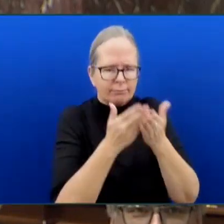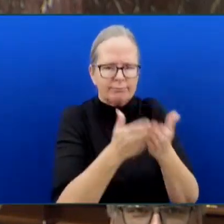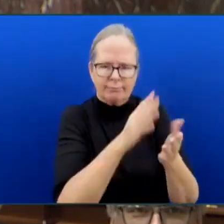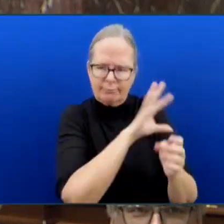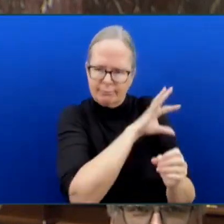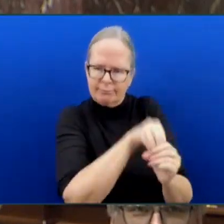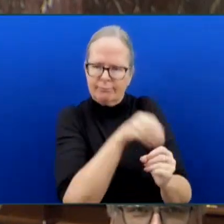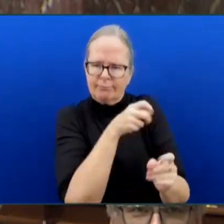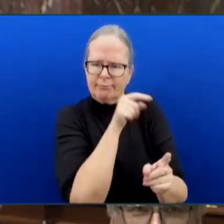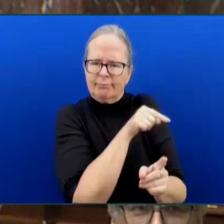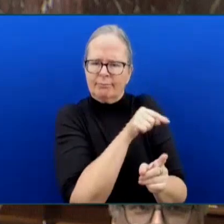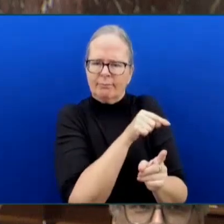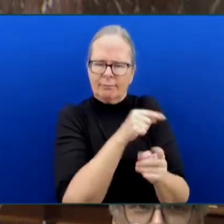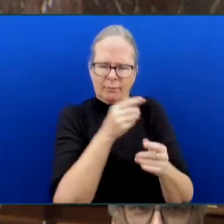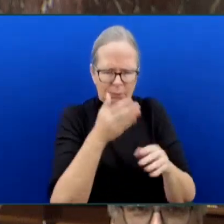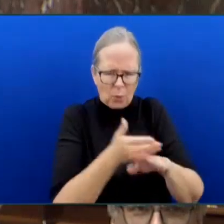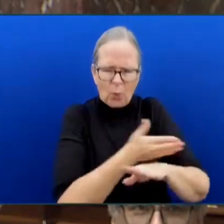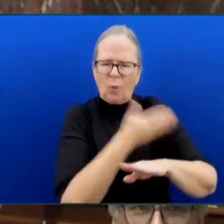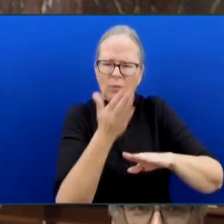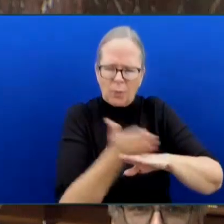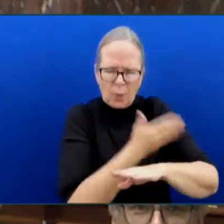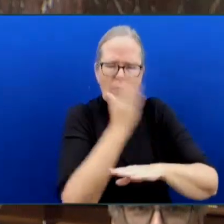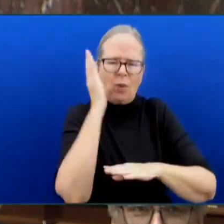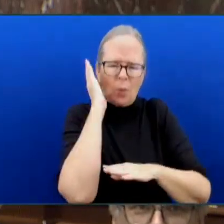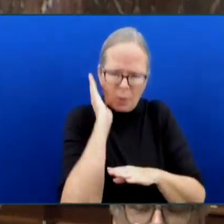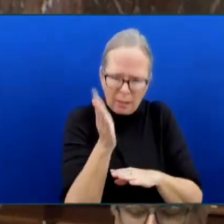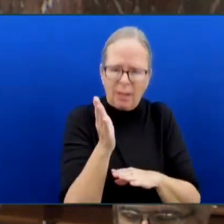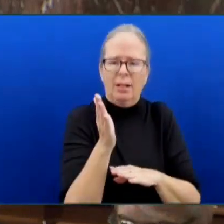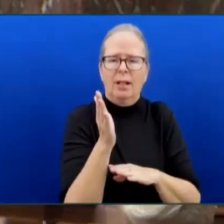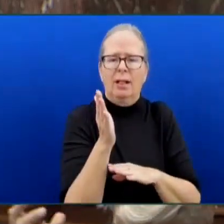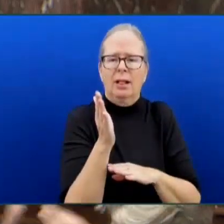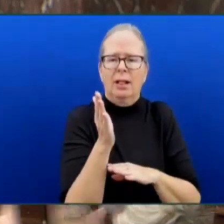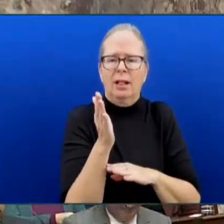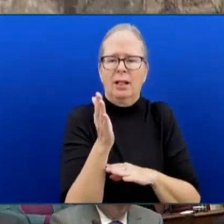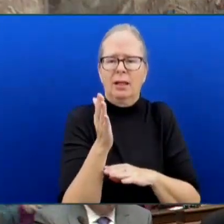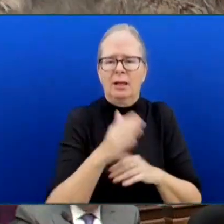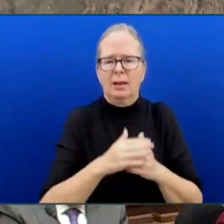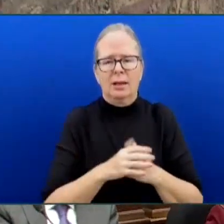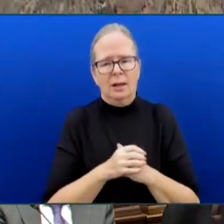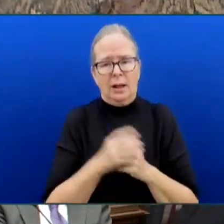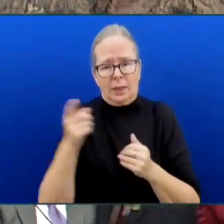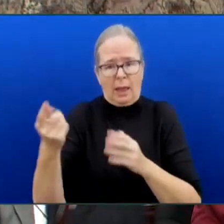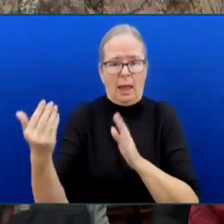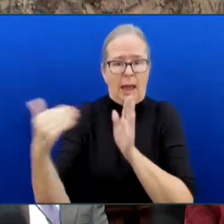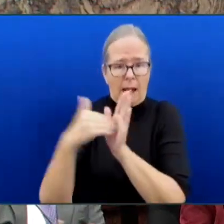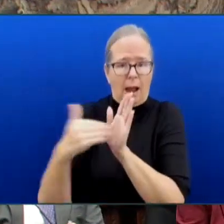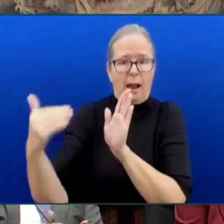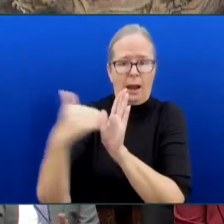investment that this government is making and that they're voting against time after time.